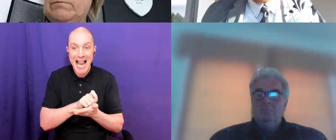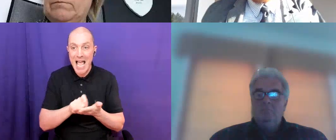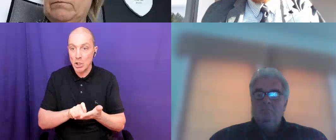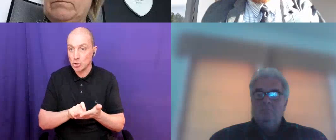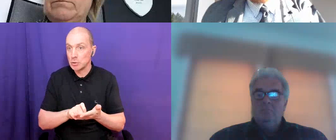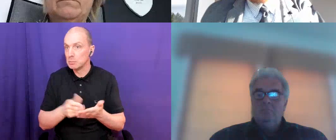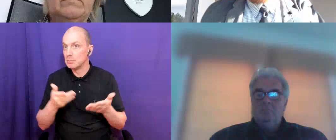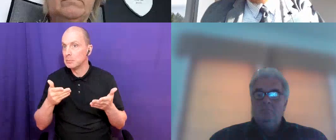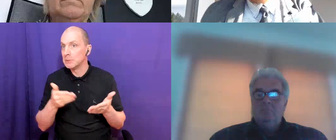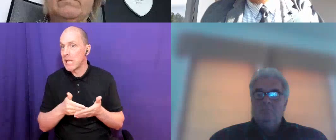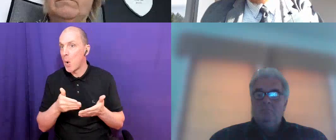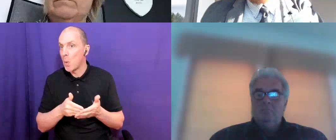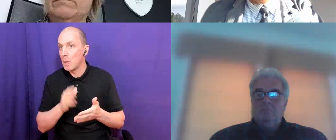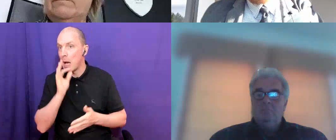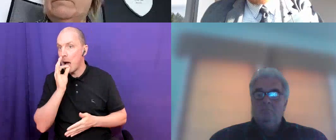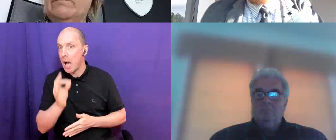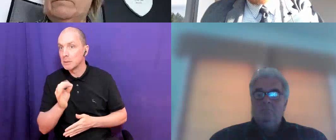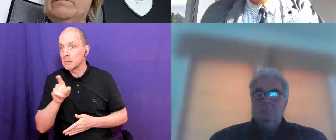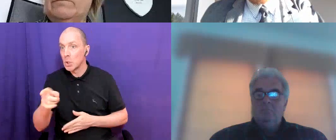Stevie?